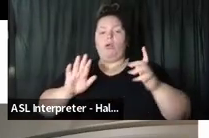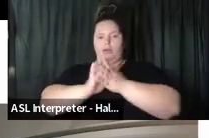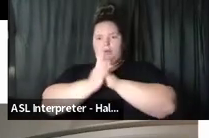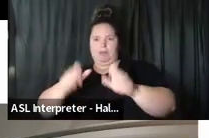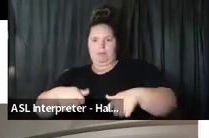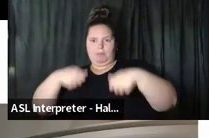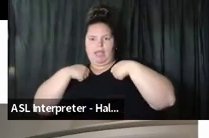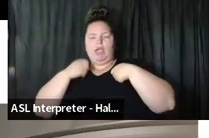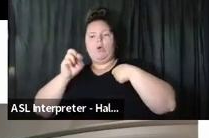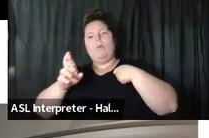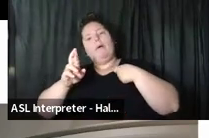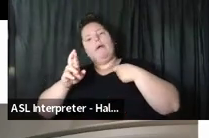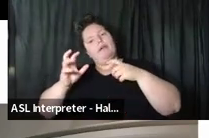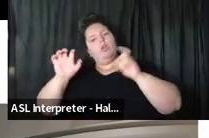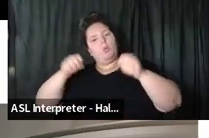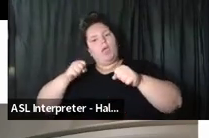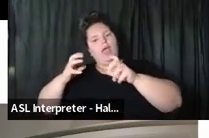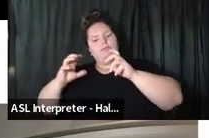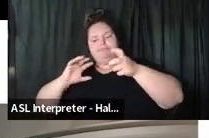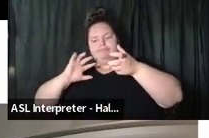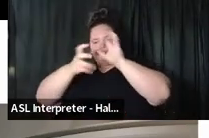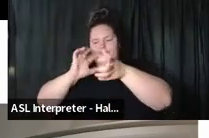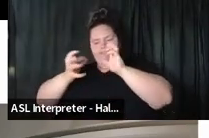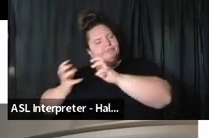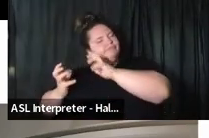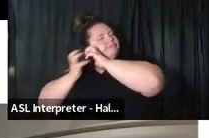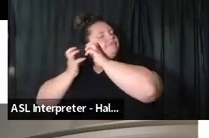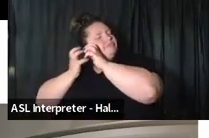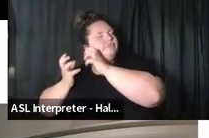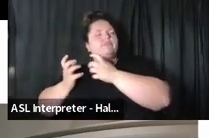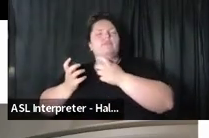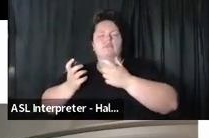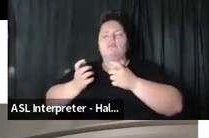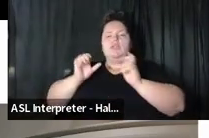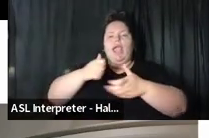those are super helpful without having to sacrifice space in your bag